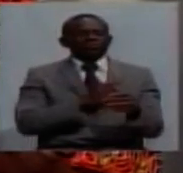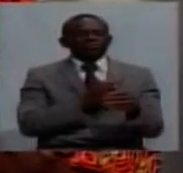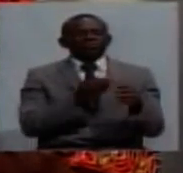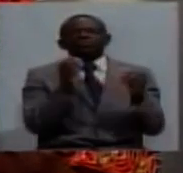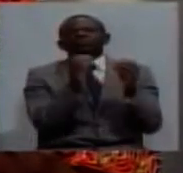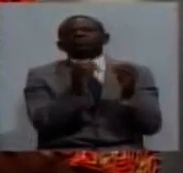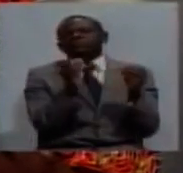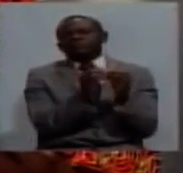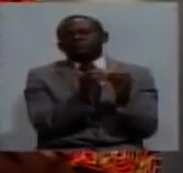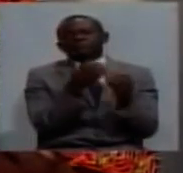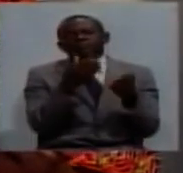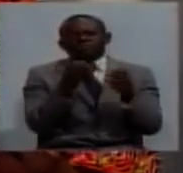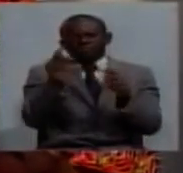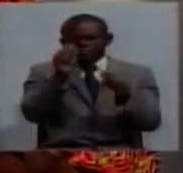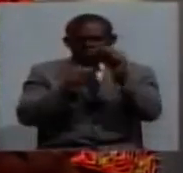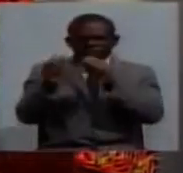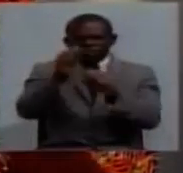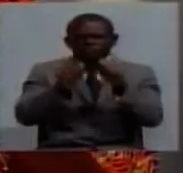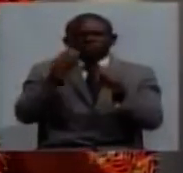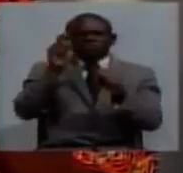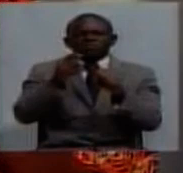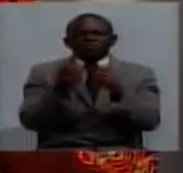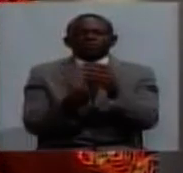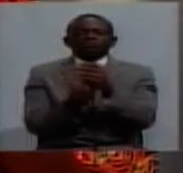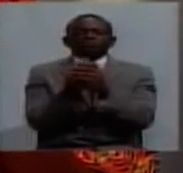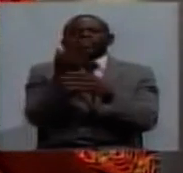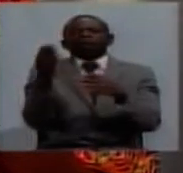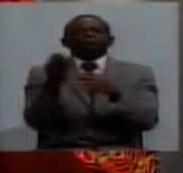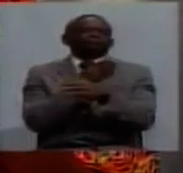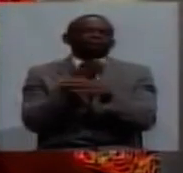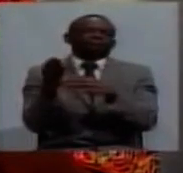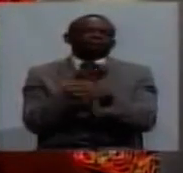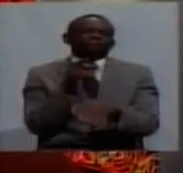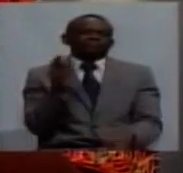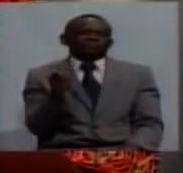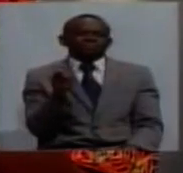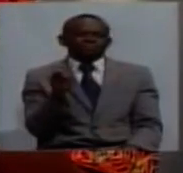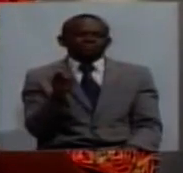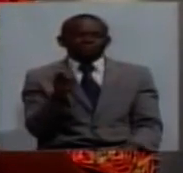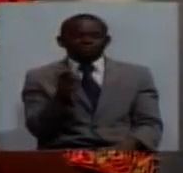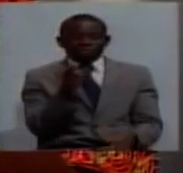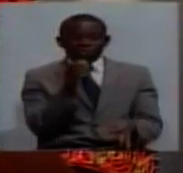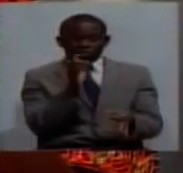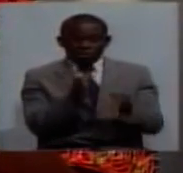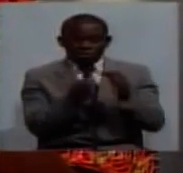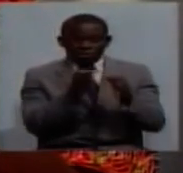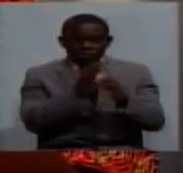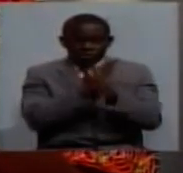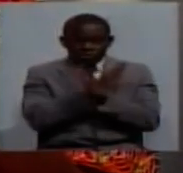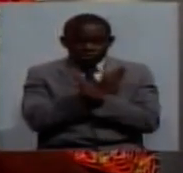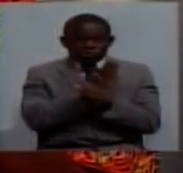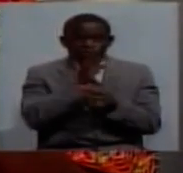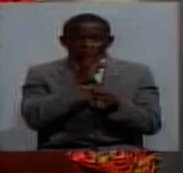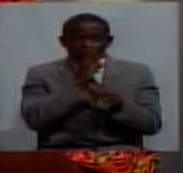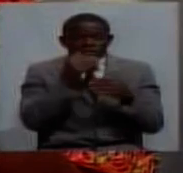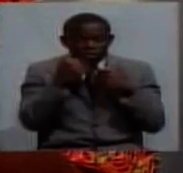some conditions that need to be fulfilled. For example, agriculture can only thrive if we have sufficient water. So